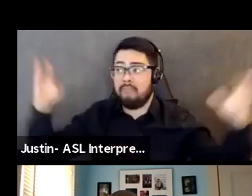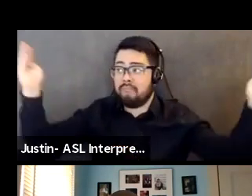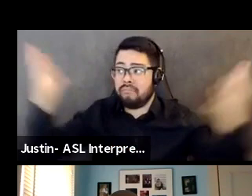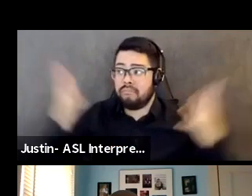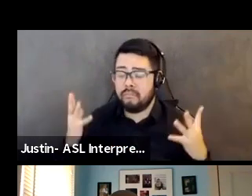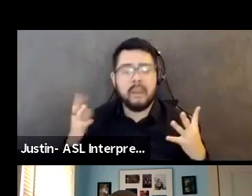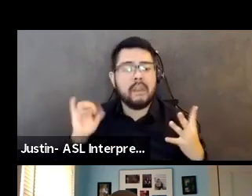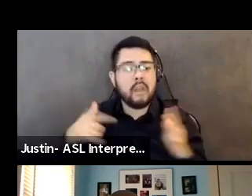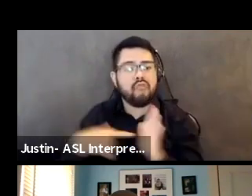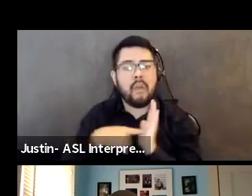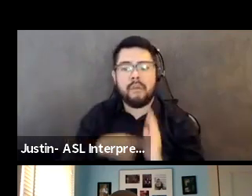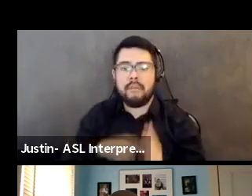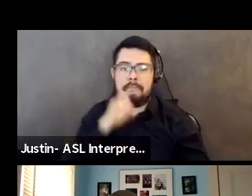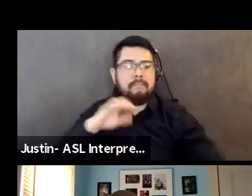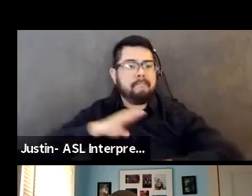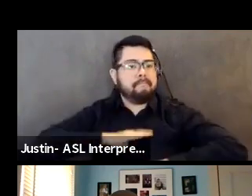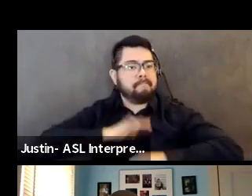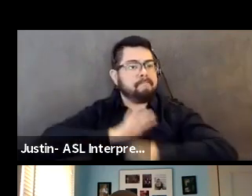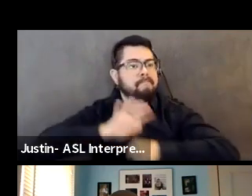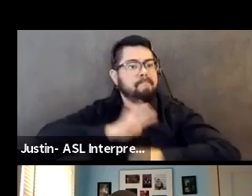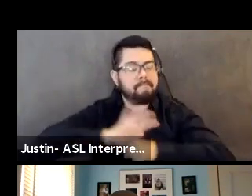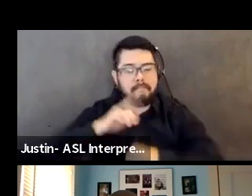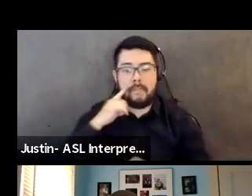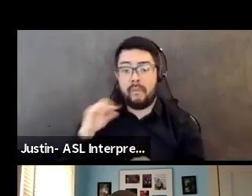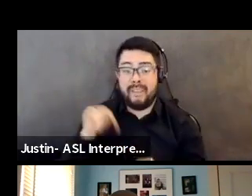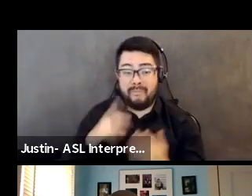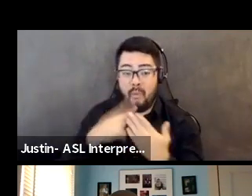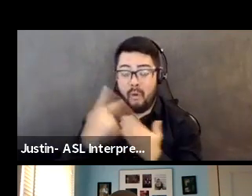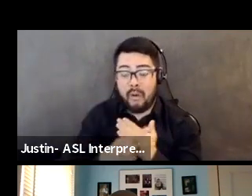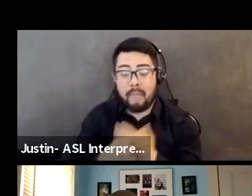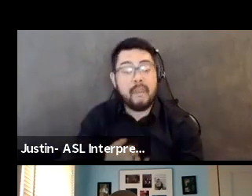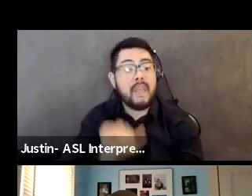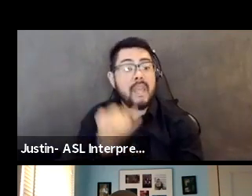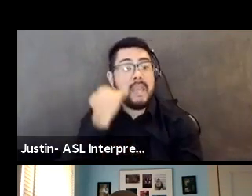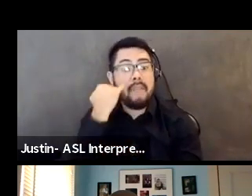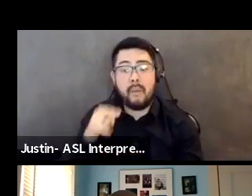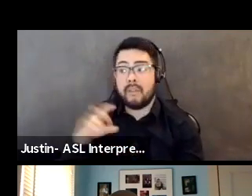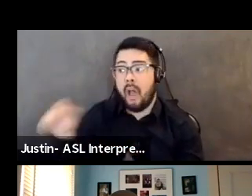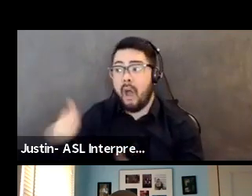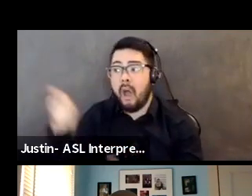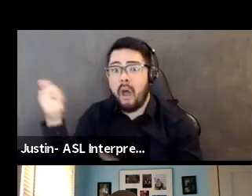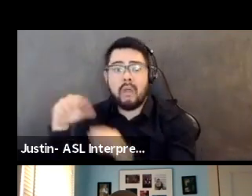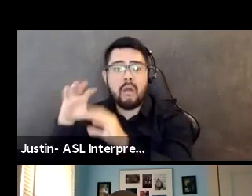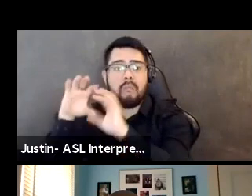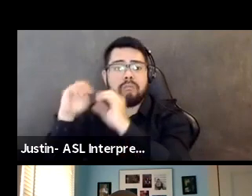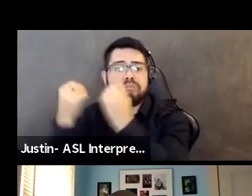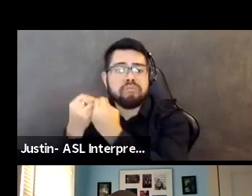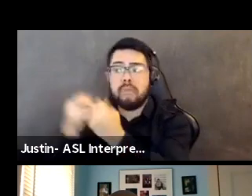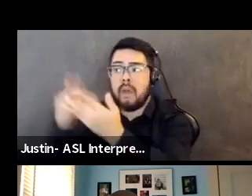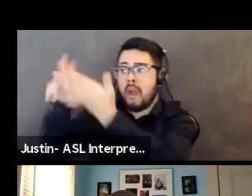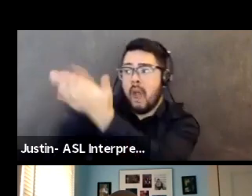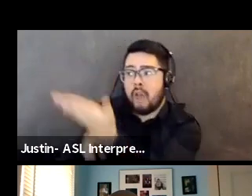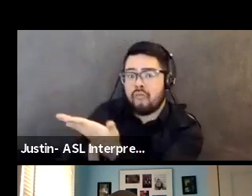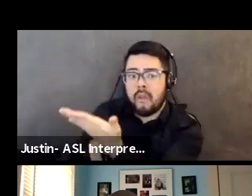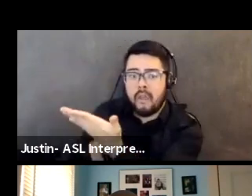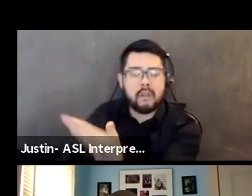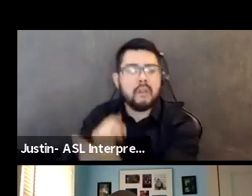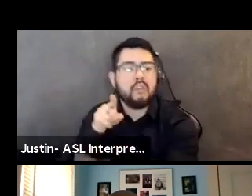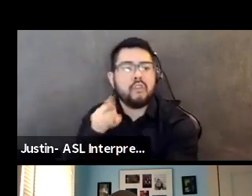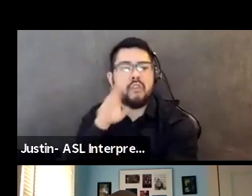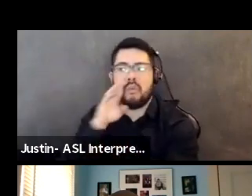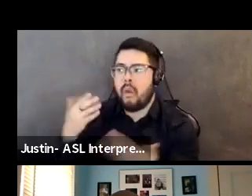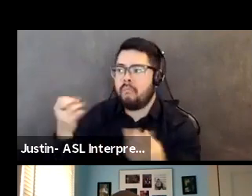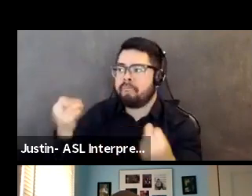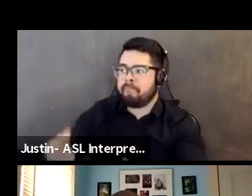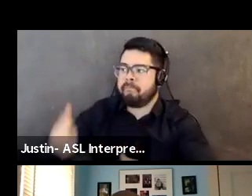how insufficient this program is if this was any other vendor if this was somebody with a contractor you would shut it